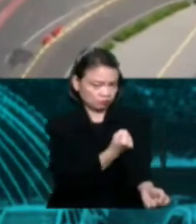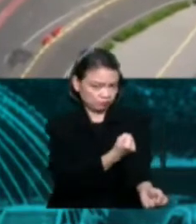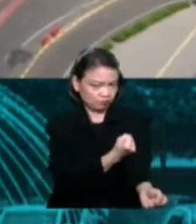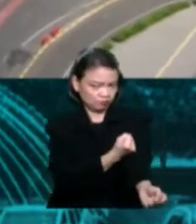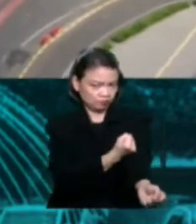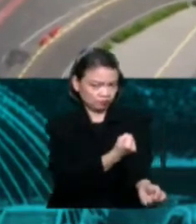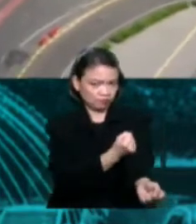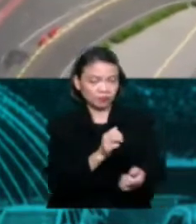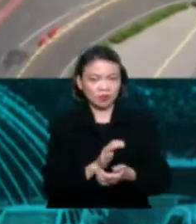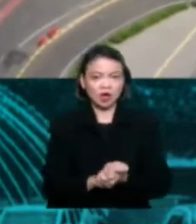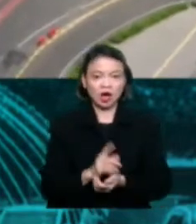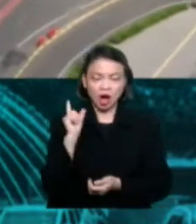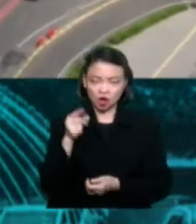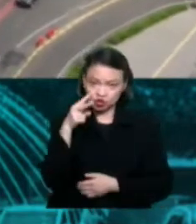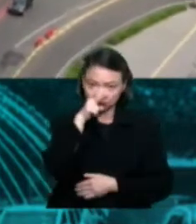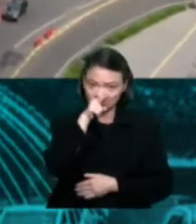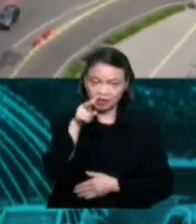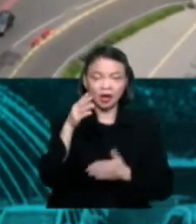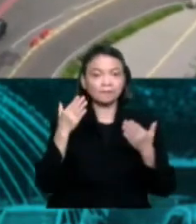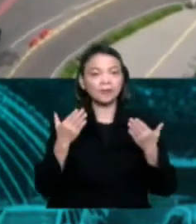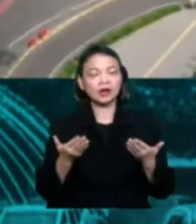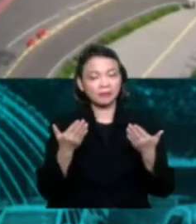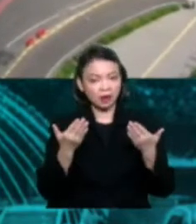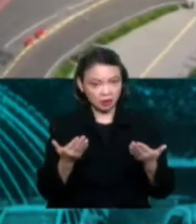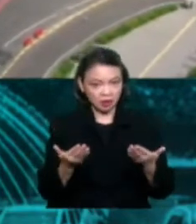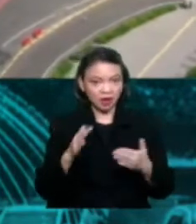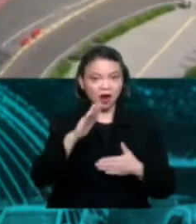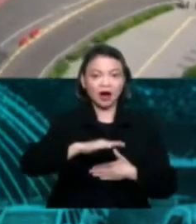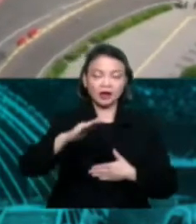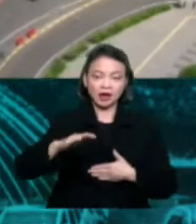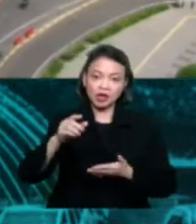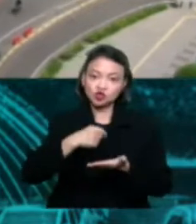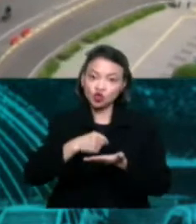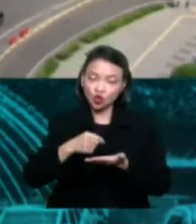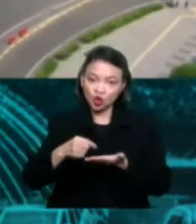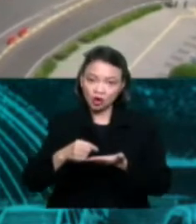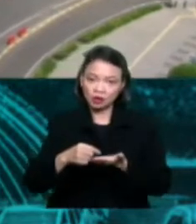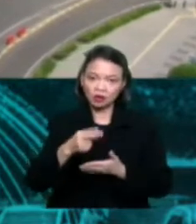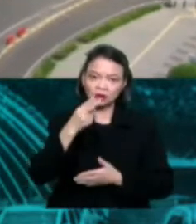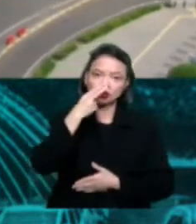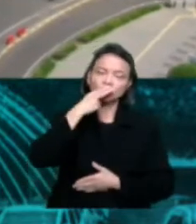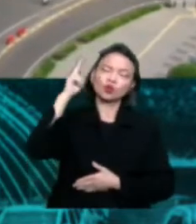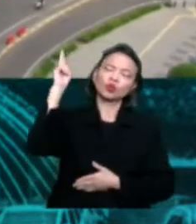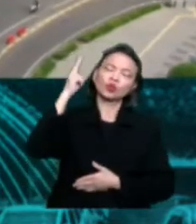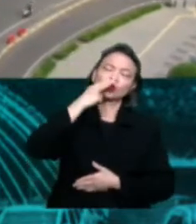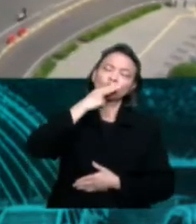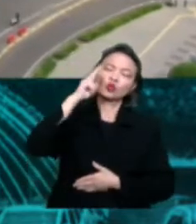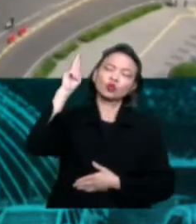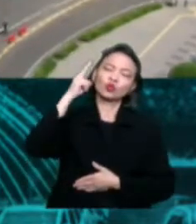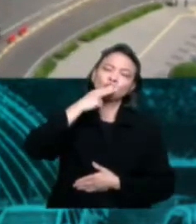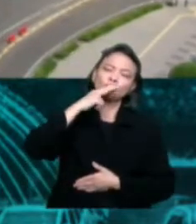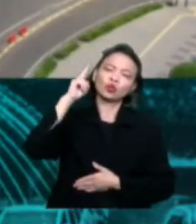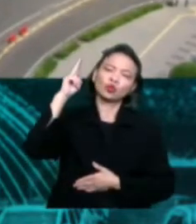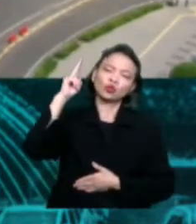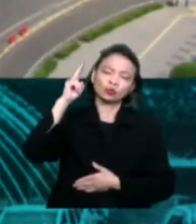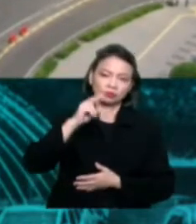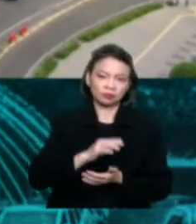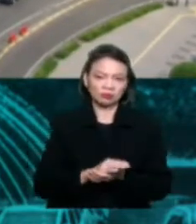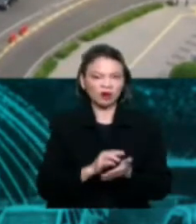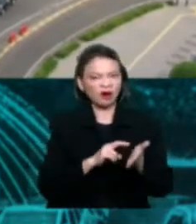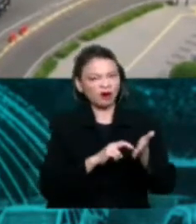tobacco in the schools, in the school-age children in Indonesia, that is one of the highest compared to other countries in the world. We